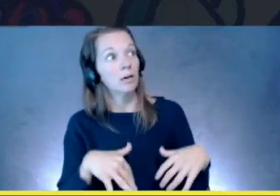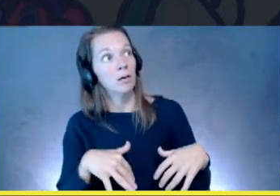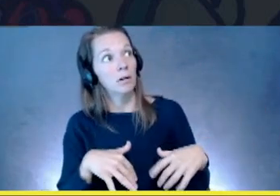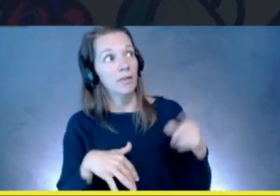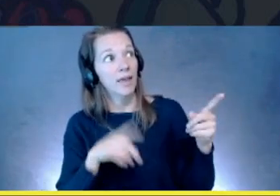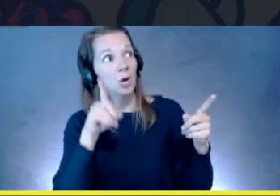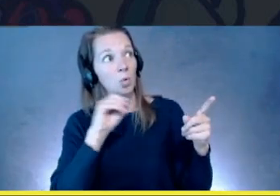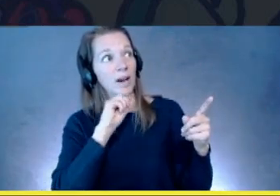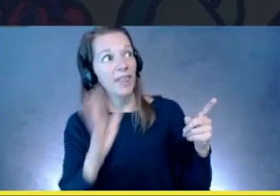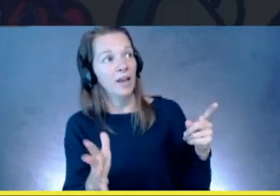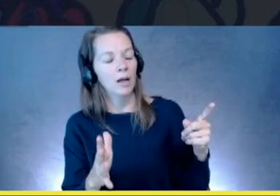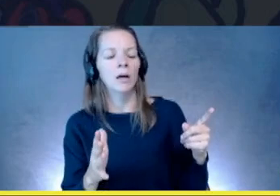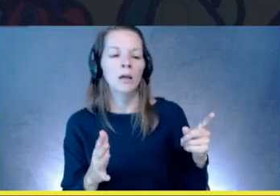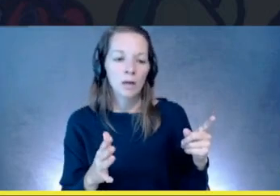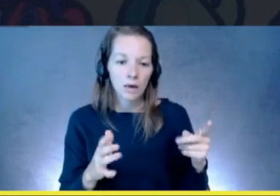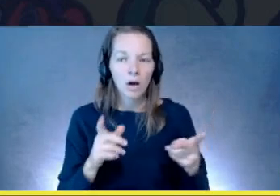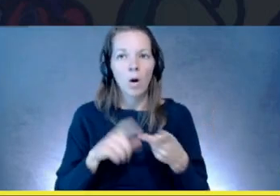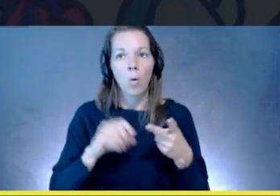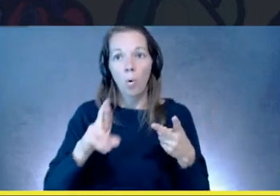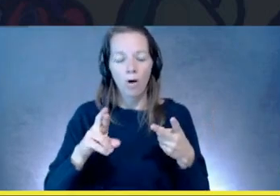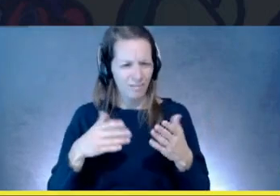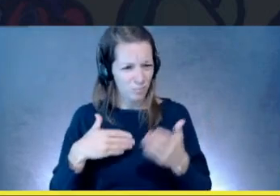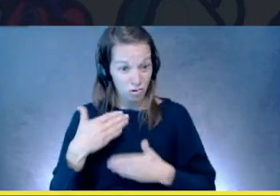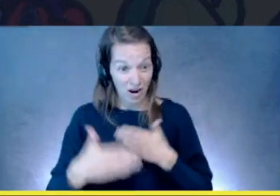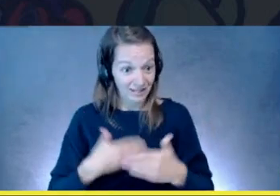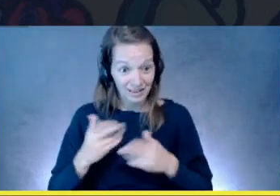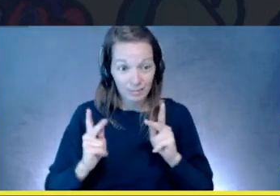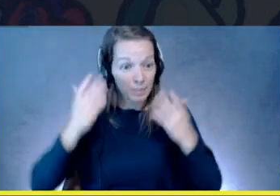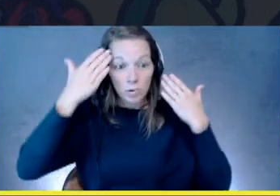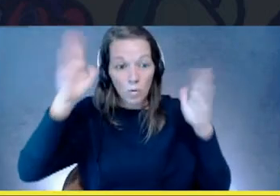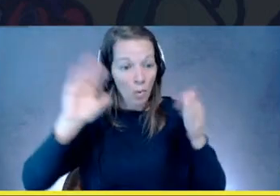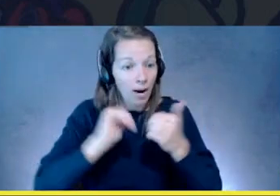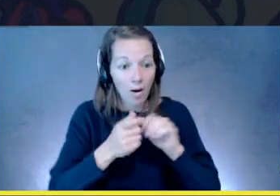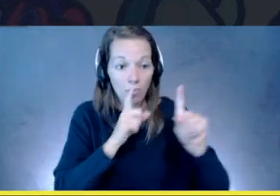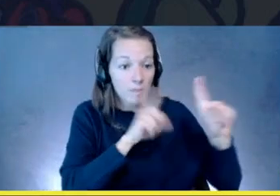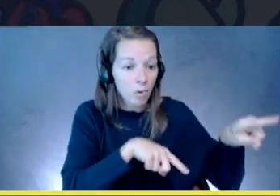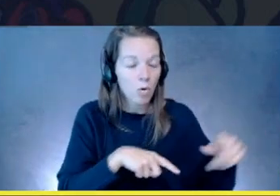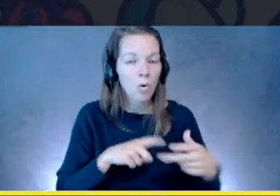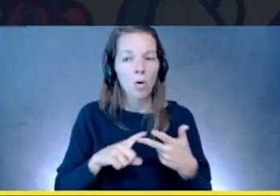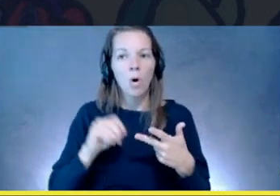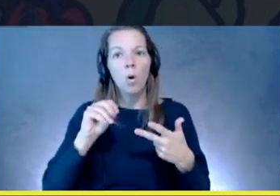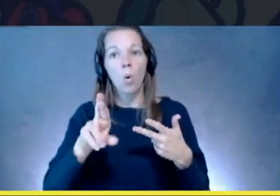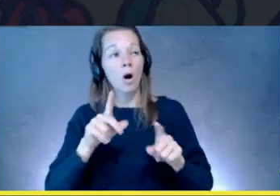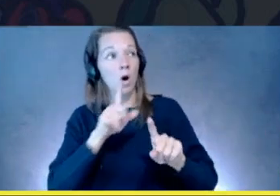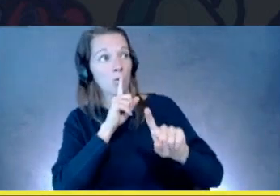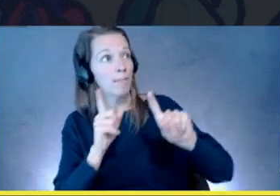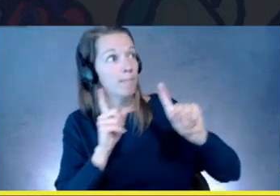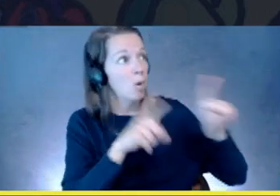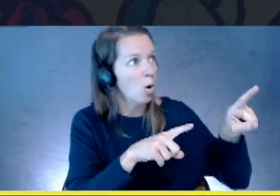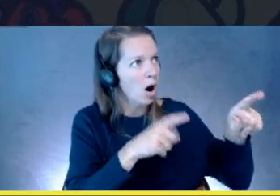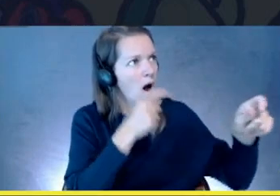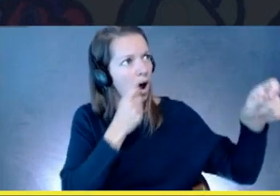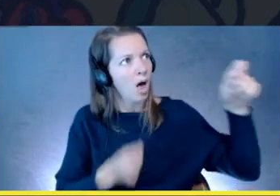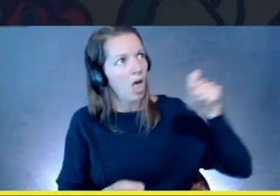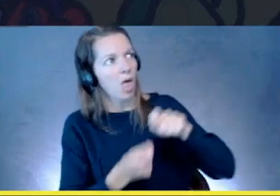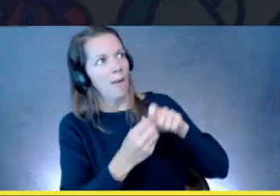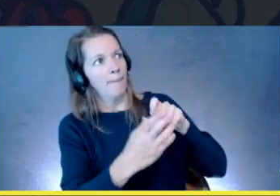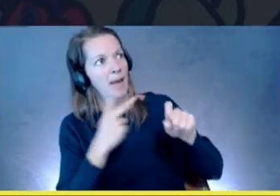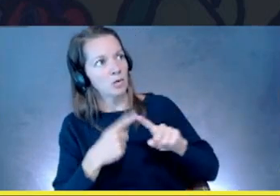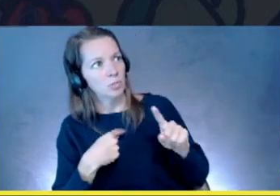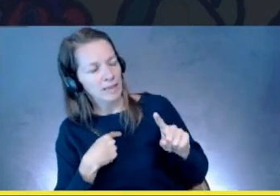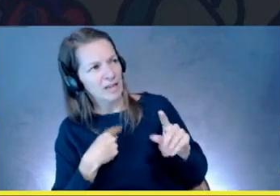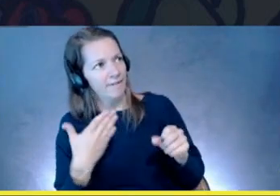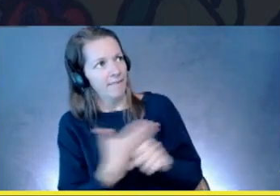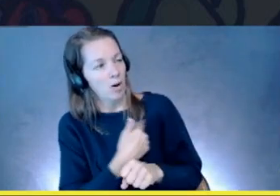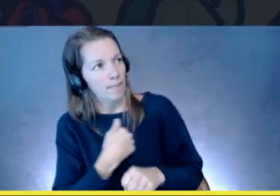the process for reporting, and mostly fearing reprisal for reporting or loss of employment. Therefore, it's